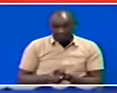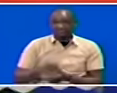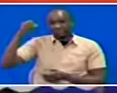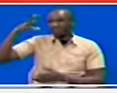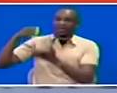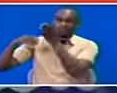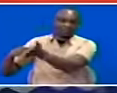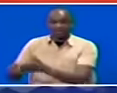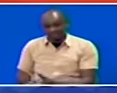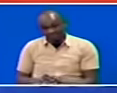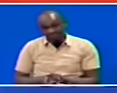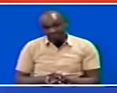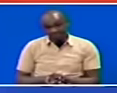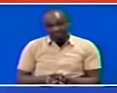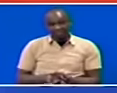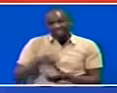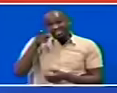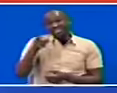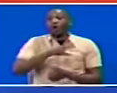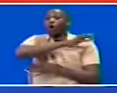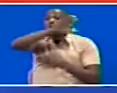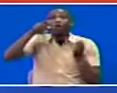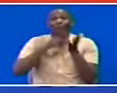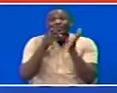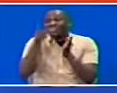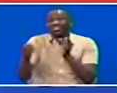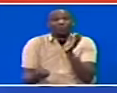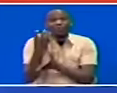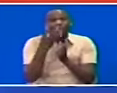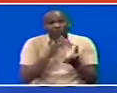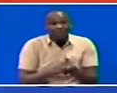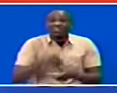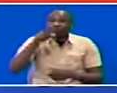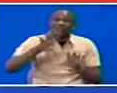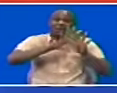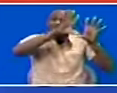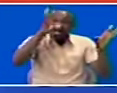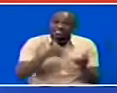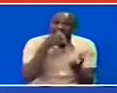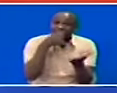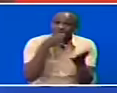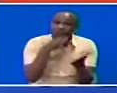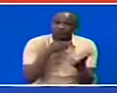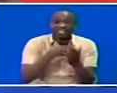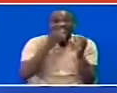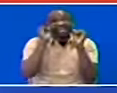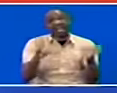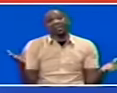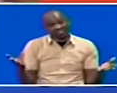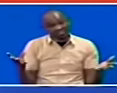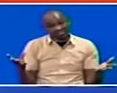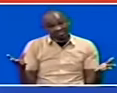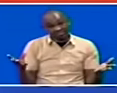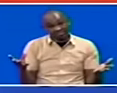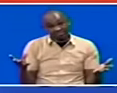ndio hii. Lakini hizi miradi zote ambaye wanazindua hazimo ndani ya mpango ya pesa ya